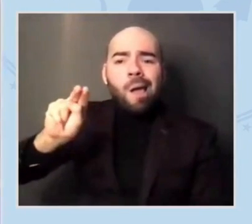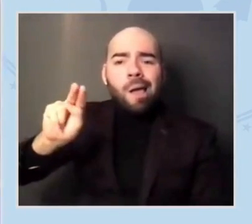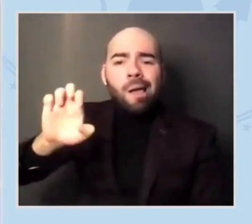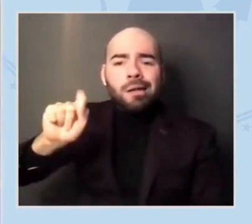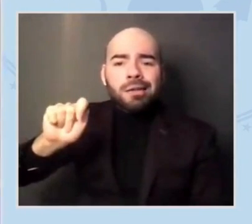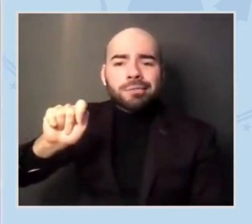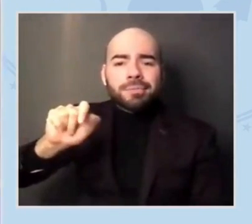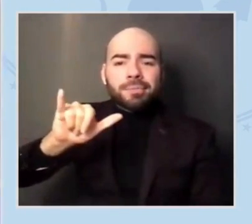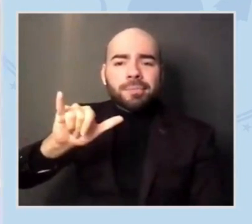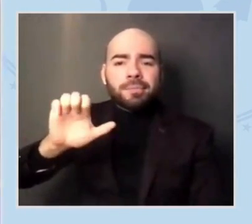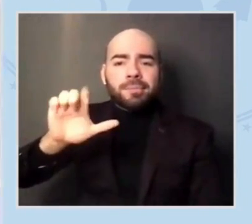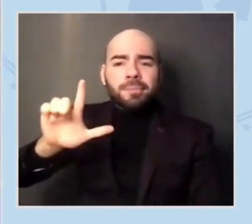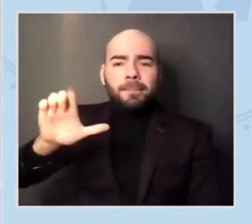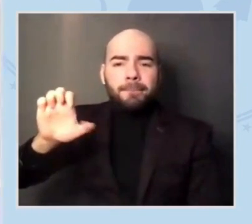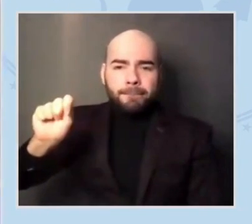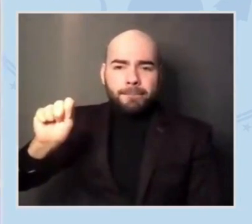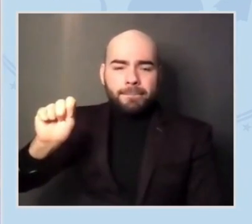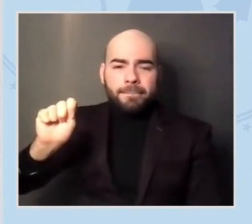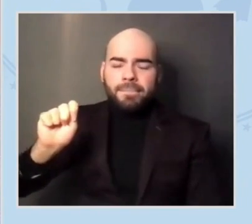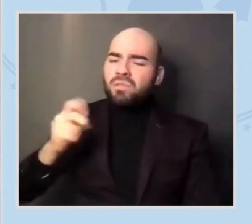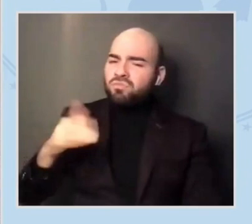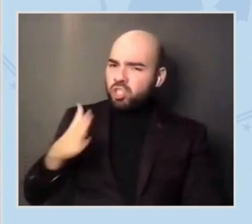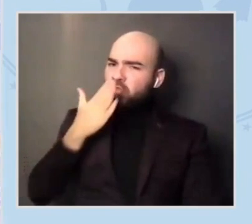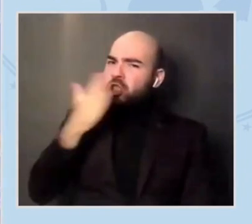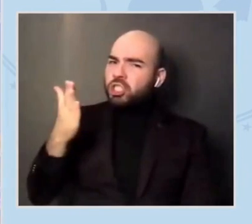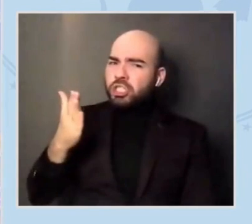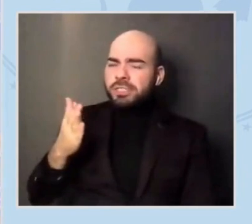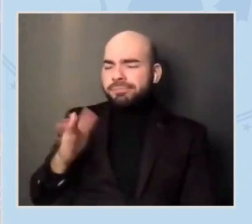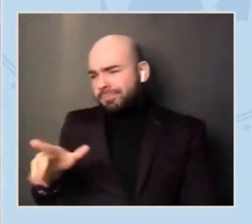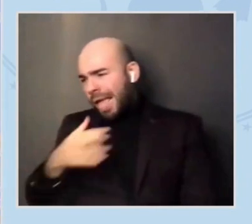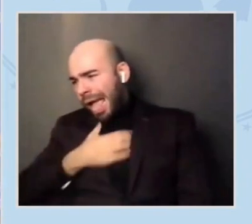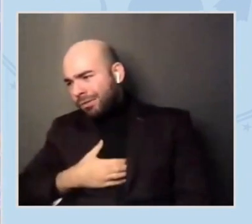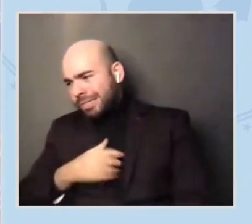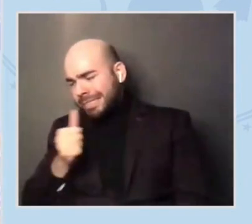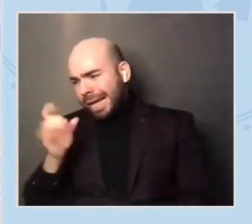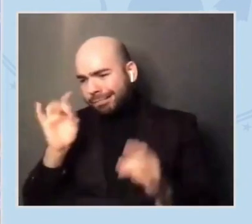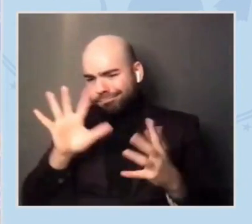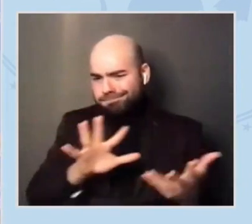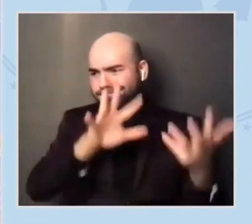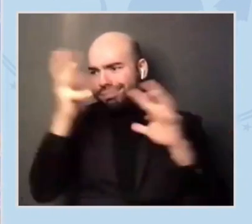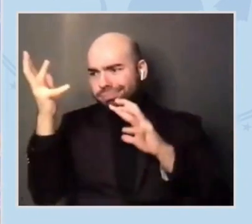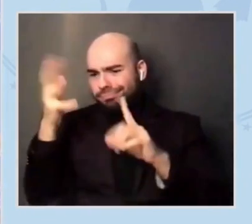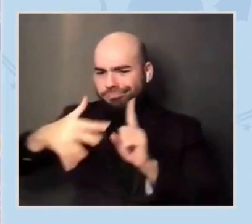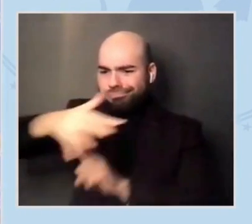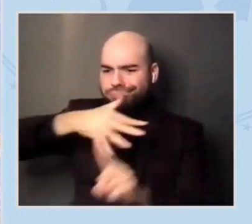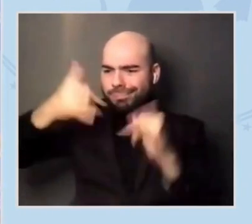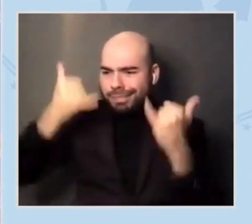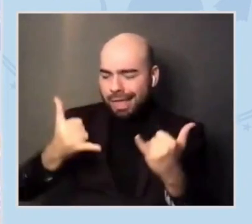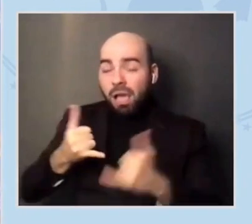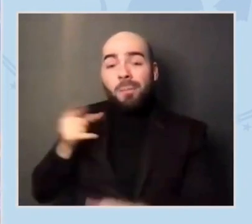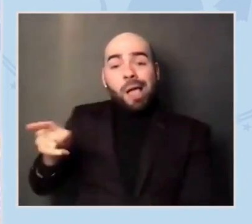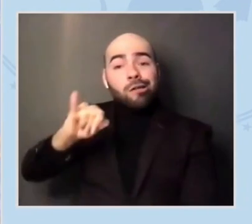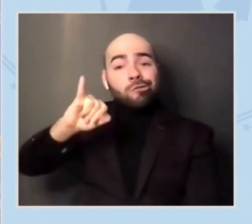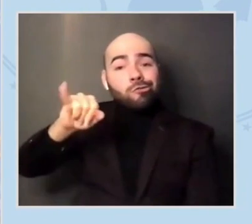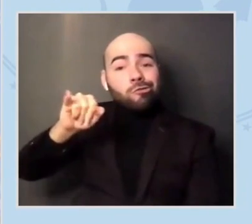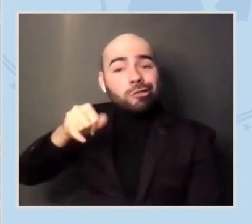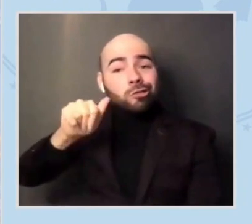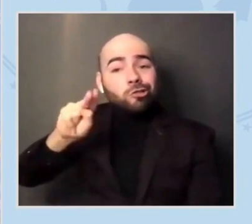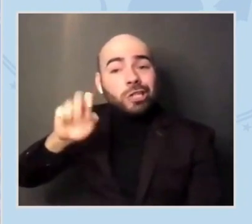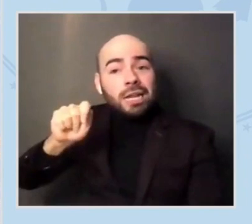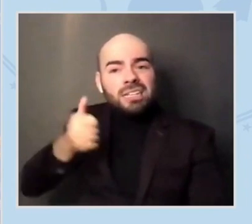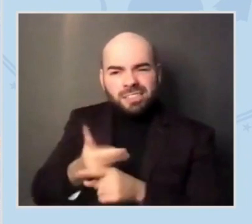a crisis, future Secretary. But she'll be the first Treasury Secretary who was also chair of the Federal